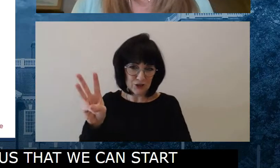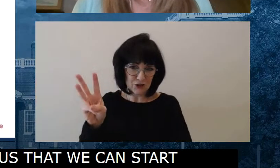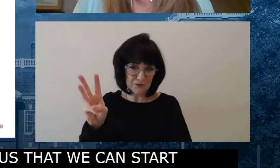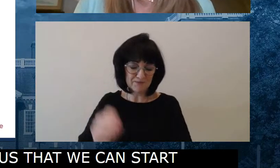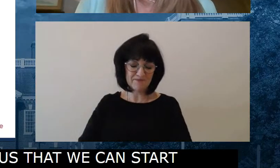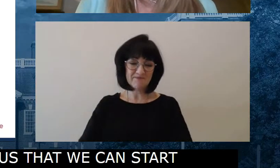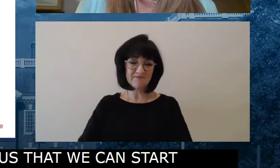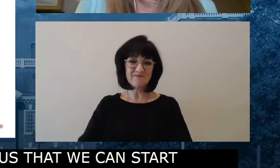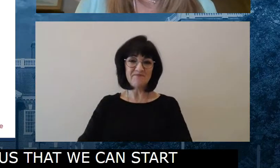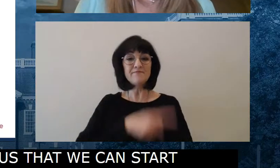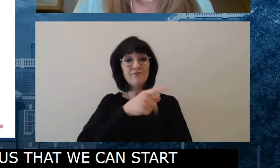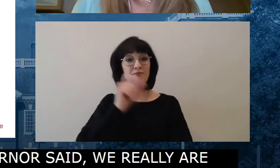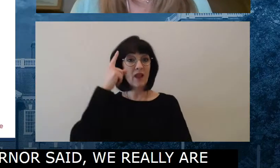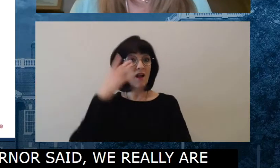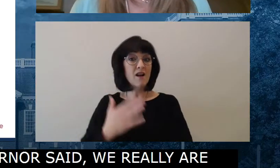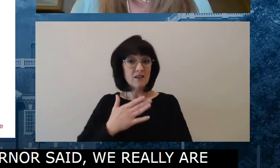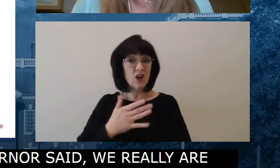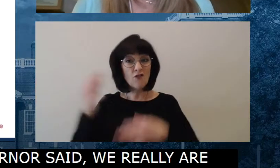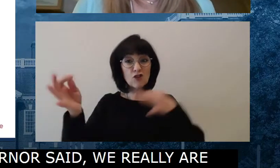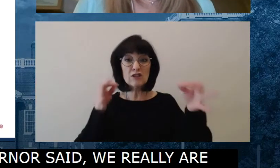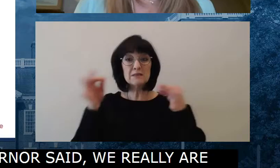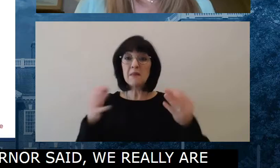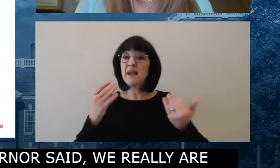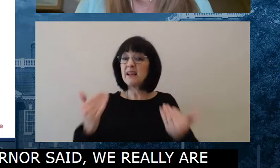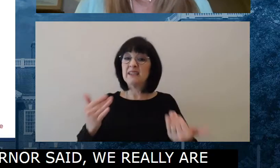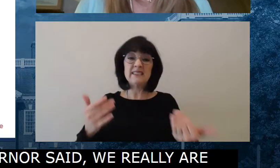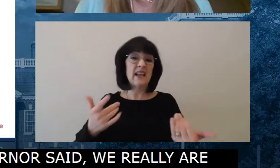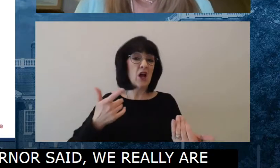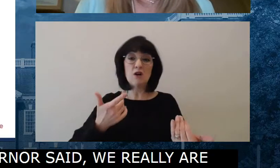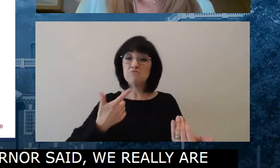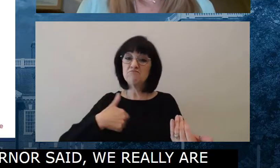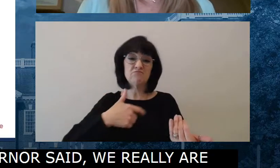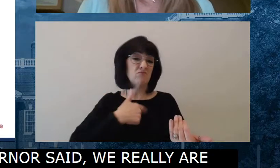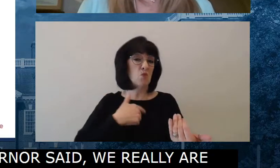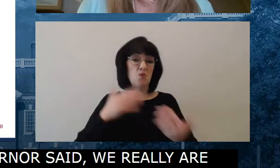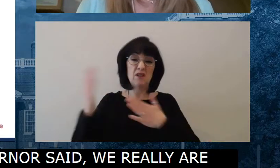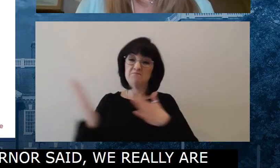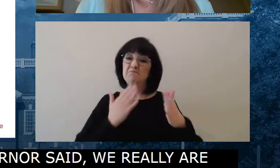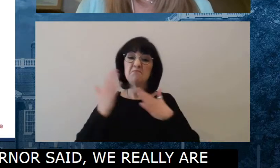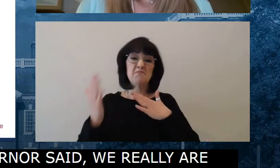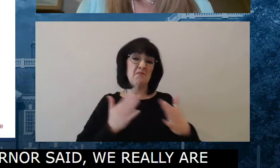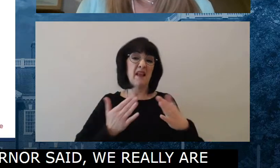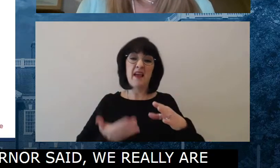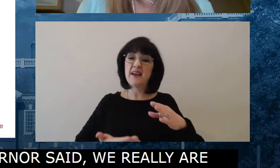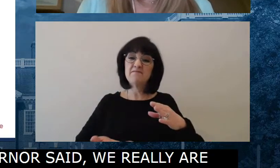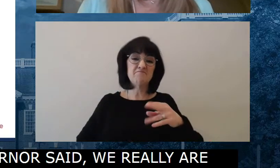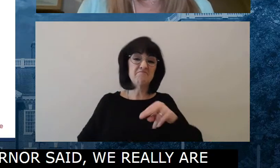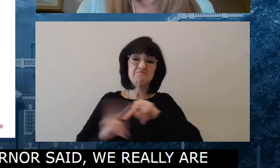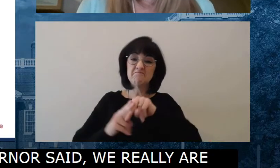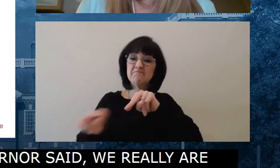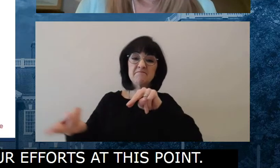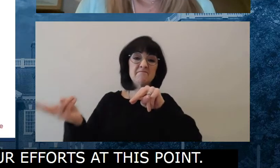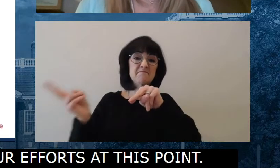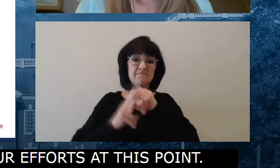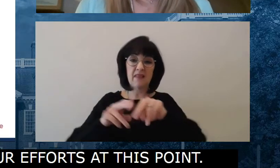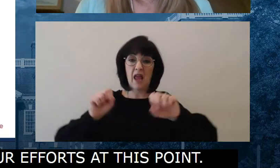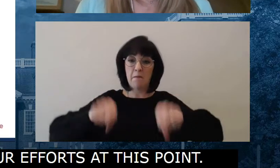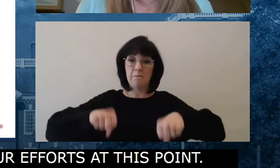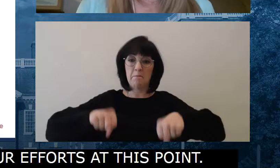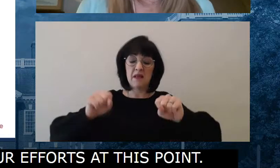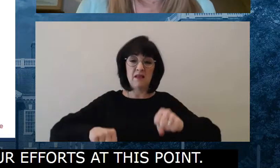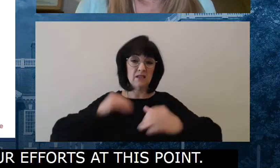to accelerate our efforts at this point, given, as I just mentioned, decreased demand